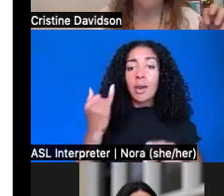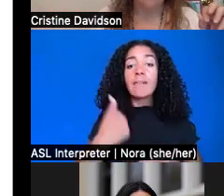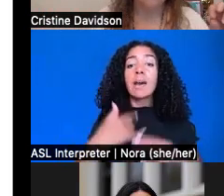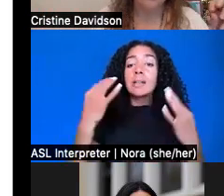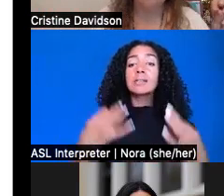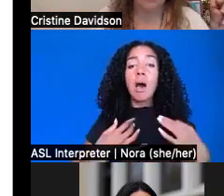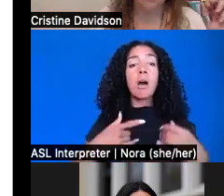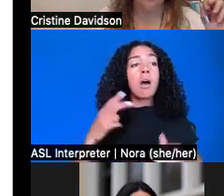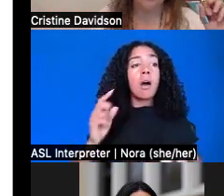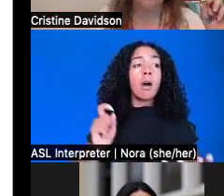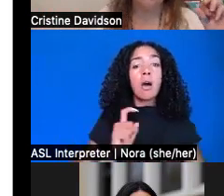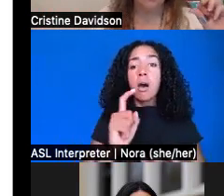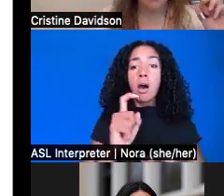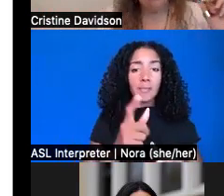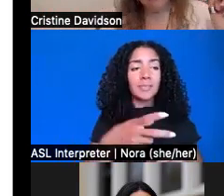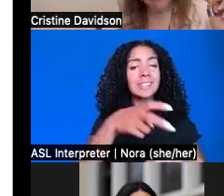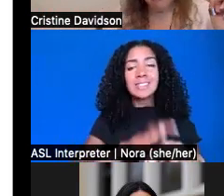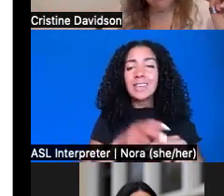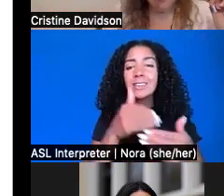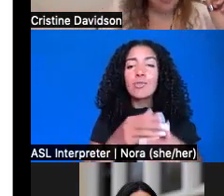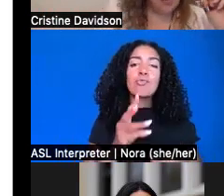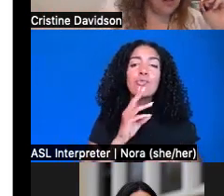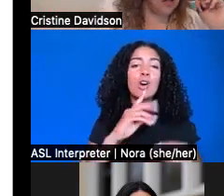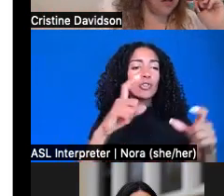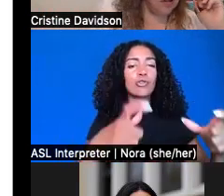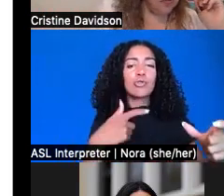Or if I go sit by a tree and I feel